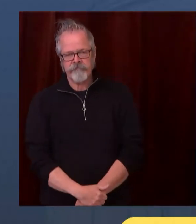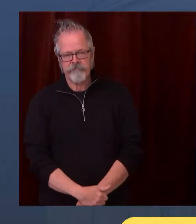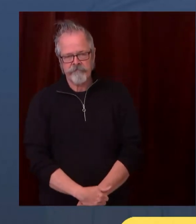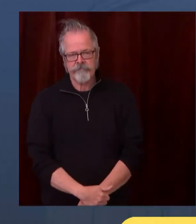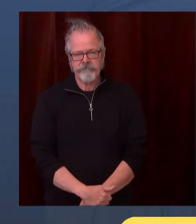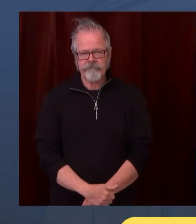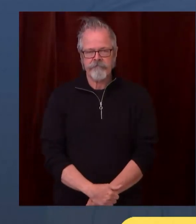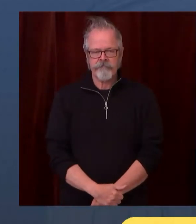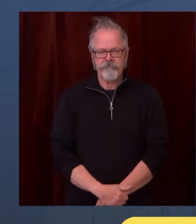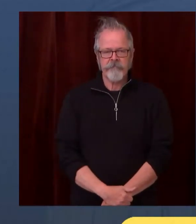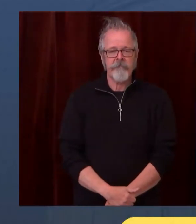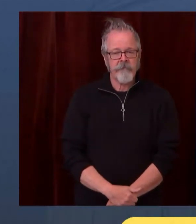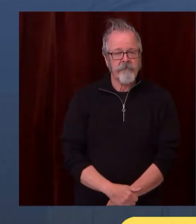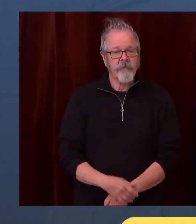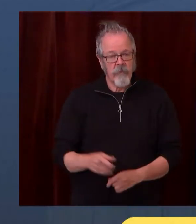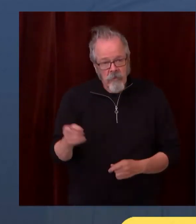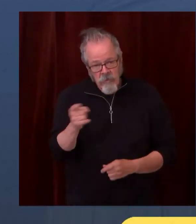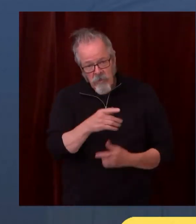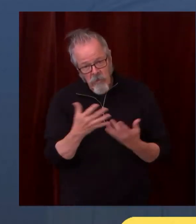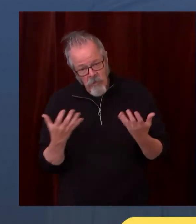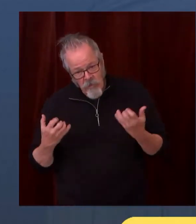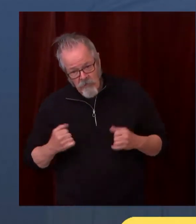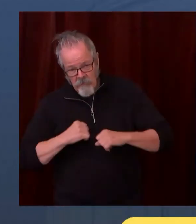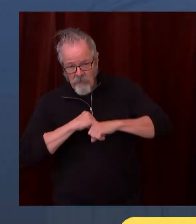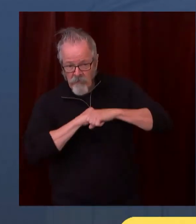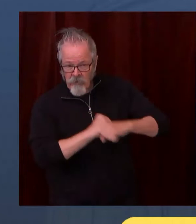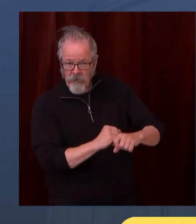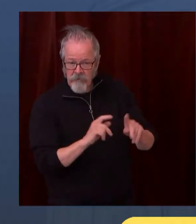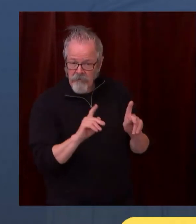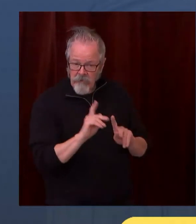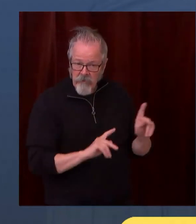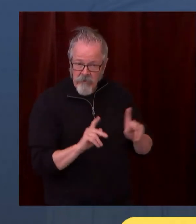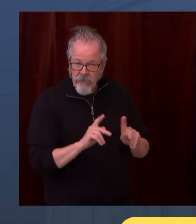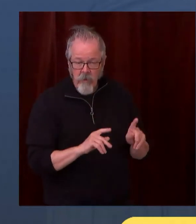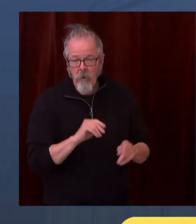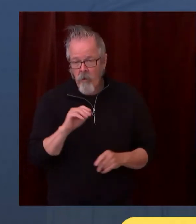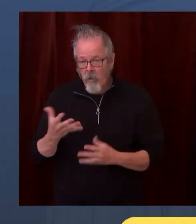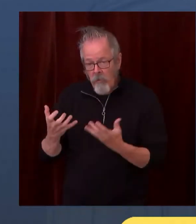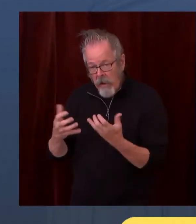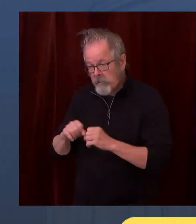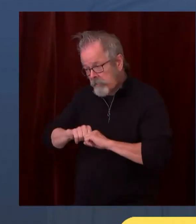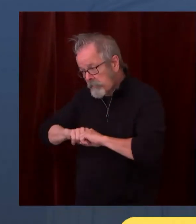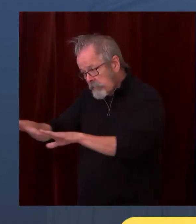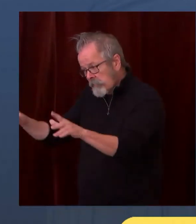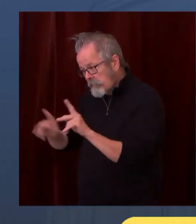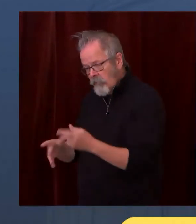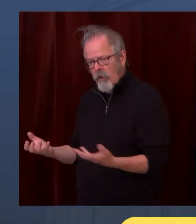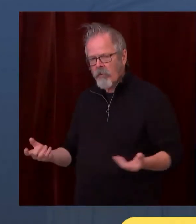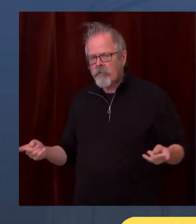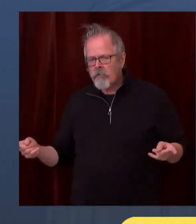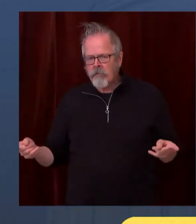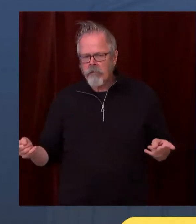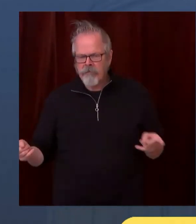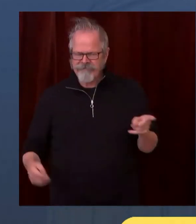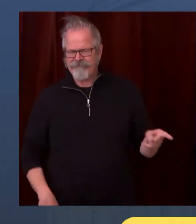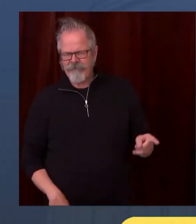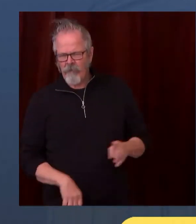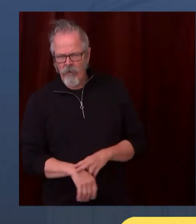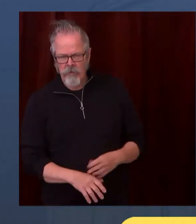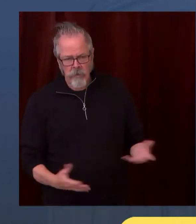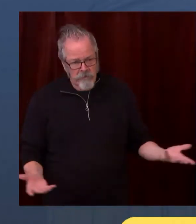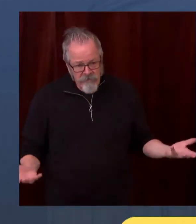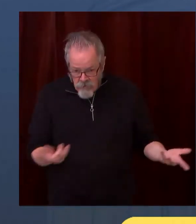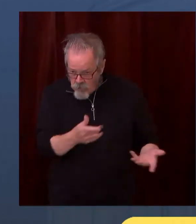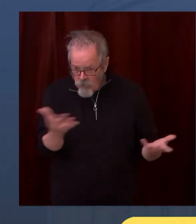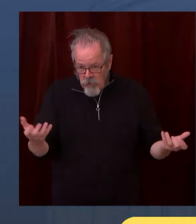people in a house, we're infectors without a mask and without social distancing, and that's happening all over the state. We've seen the